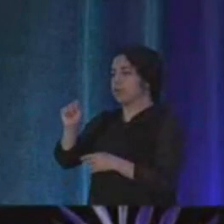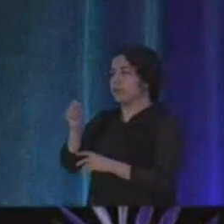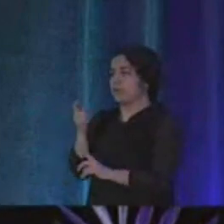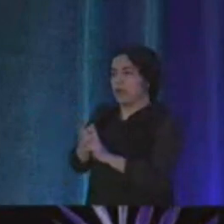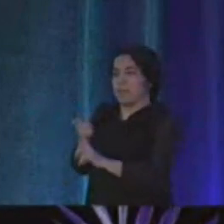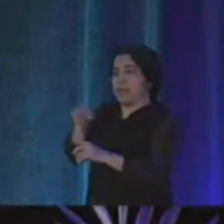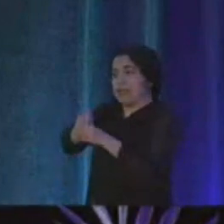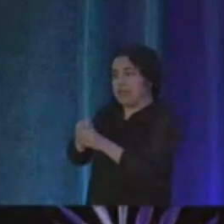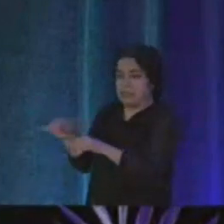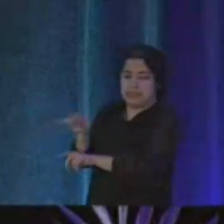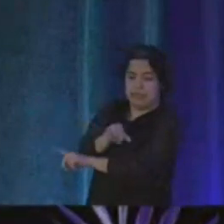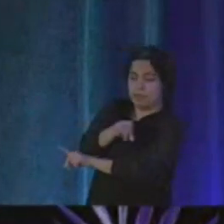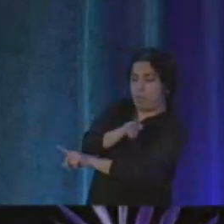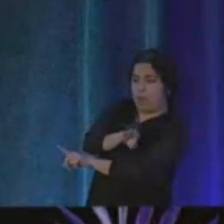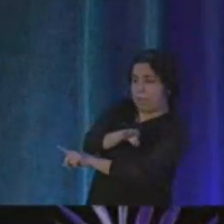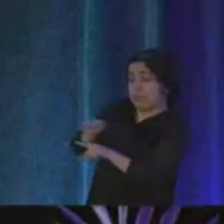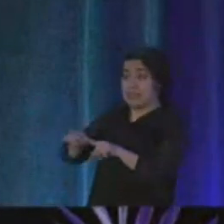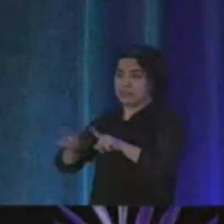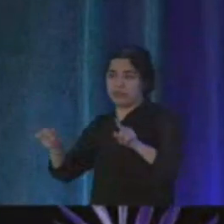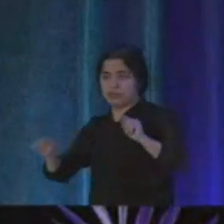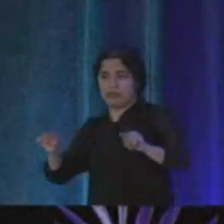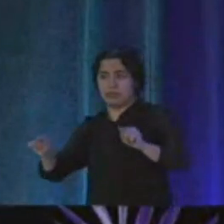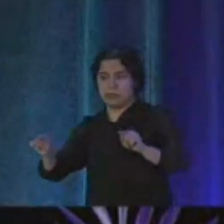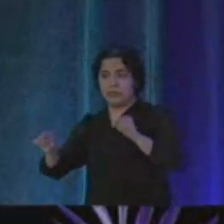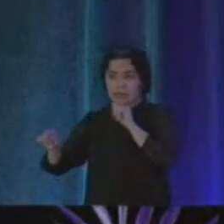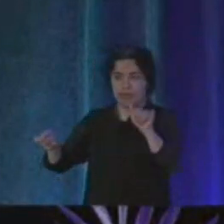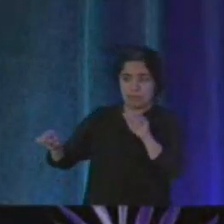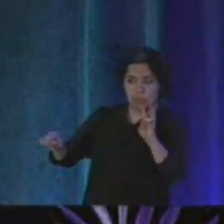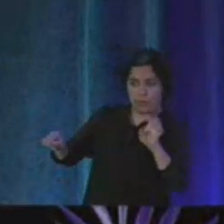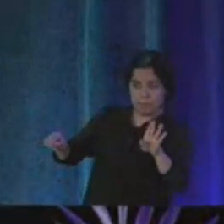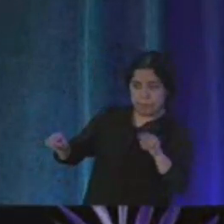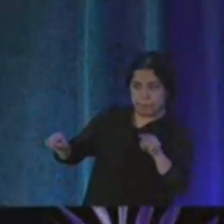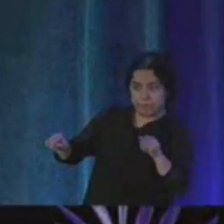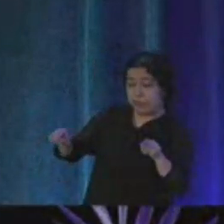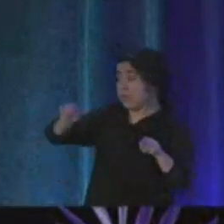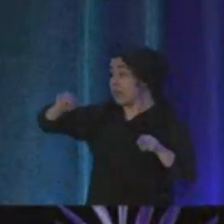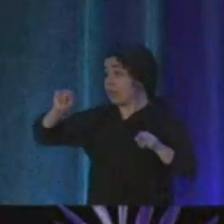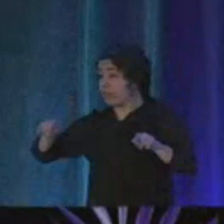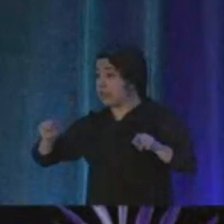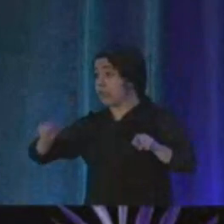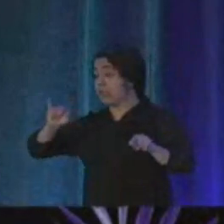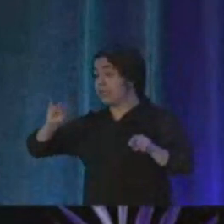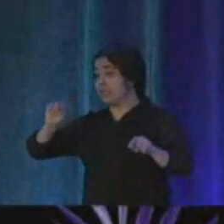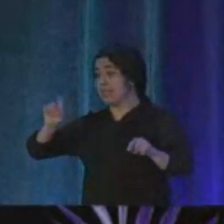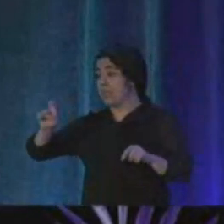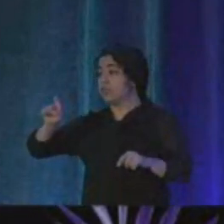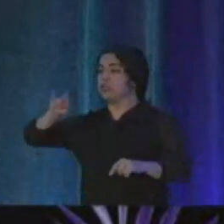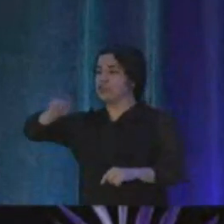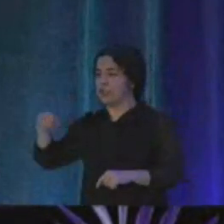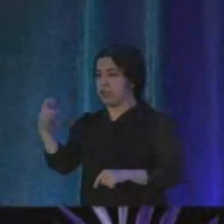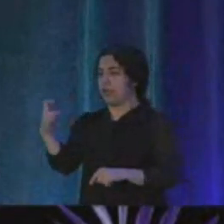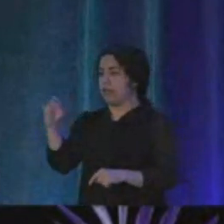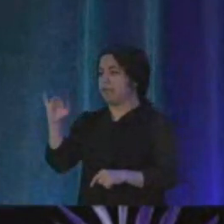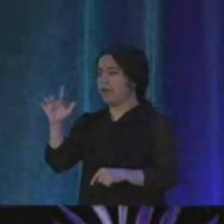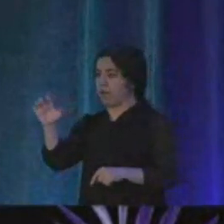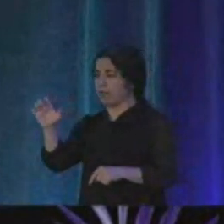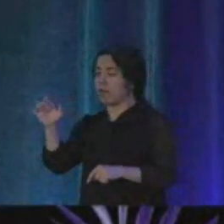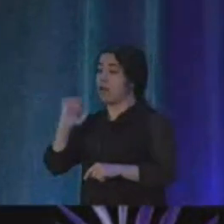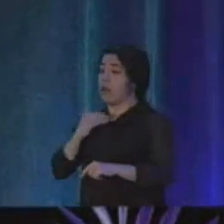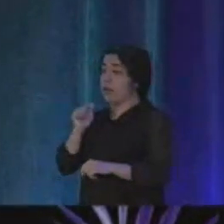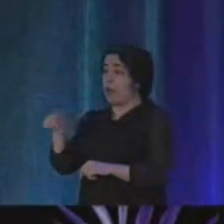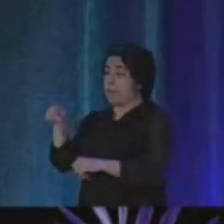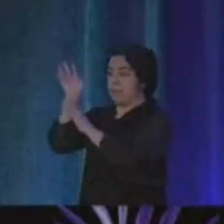web. So on this one, we've got, this is an index.js file, and we import our